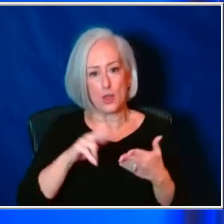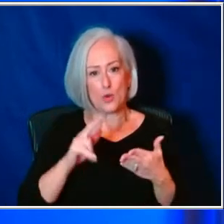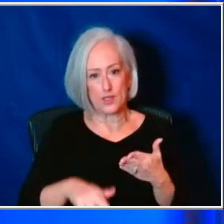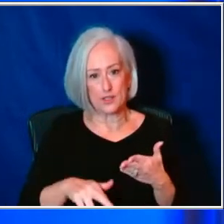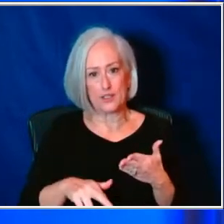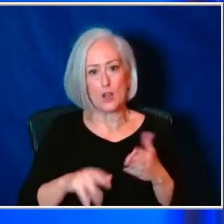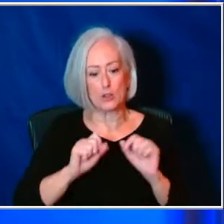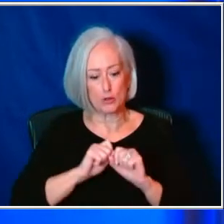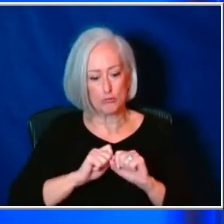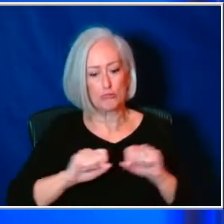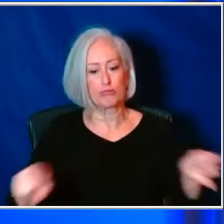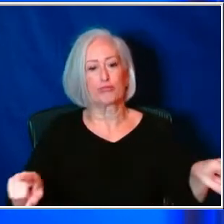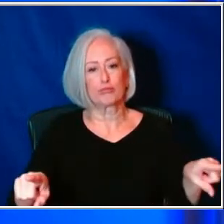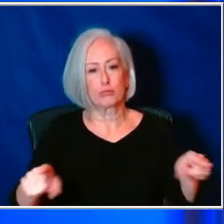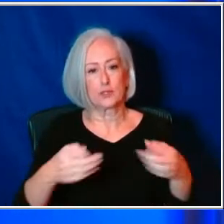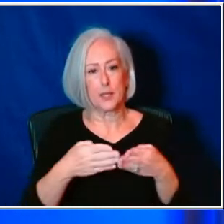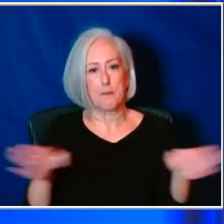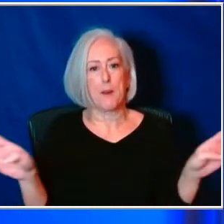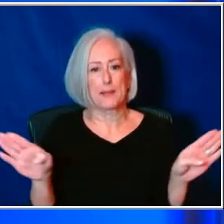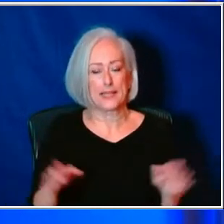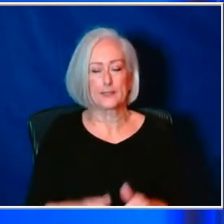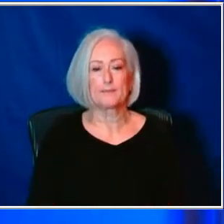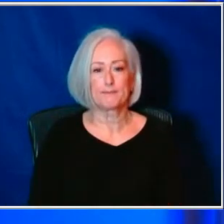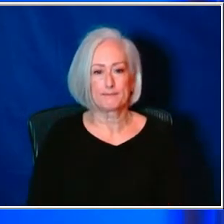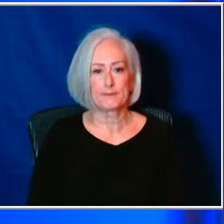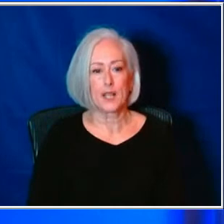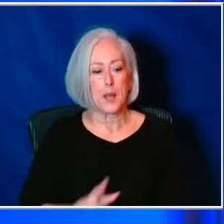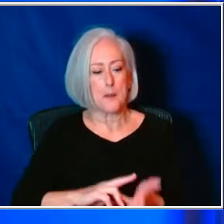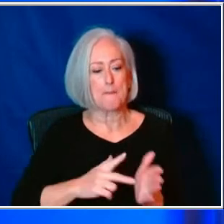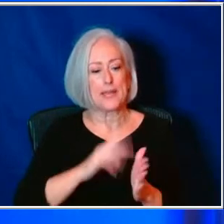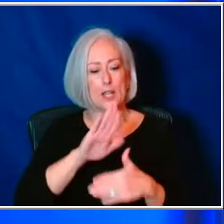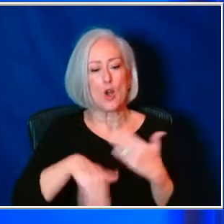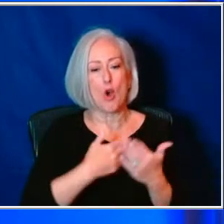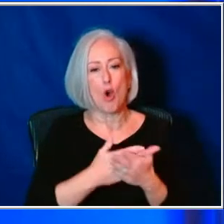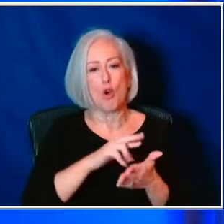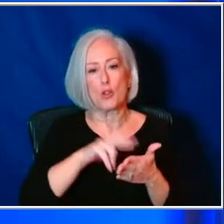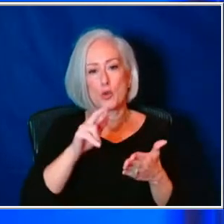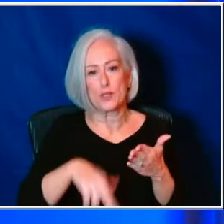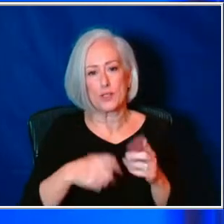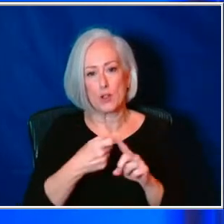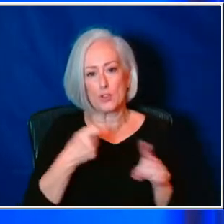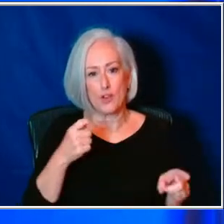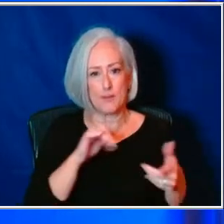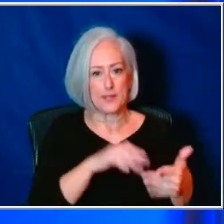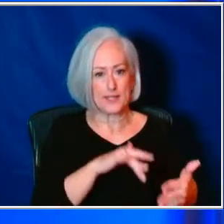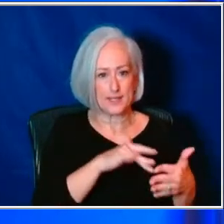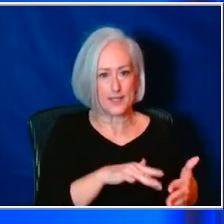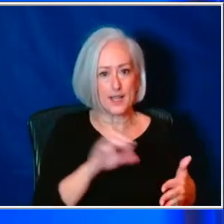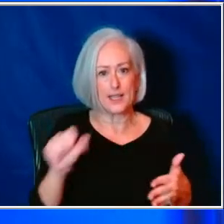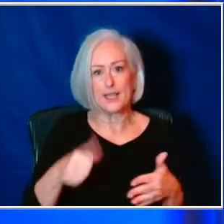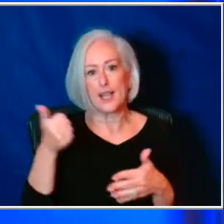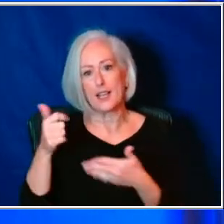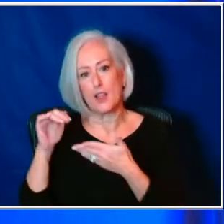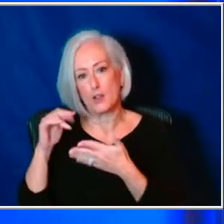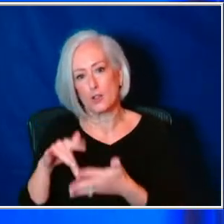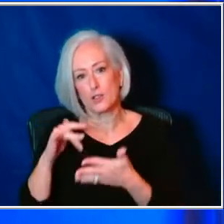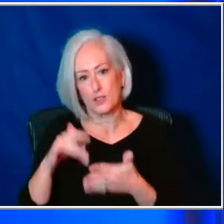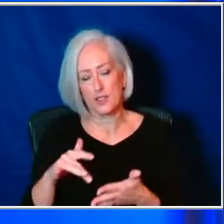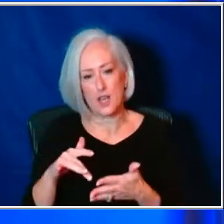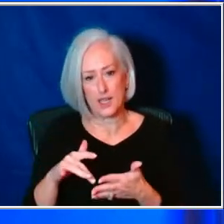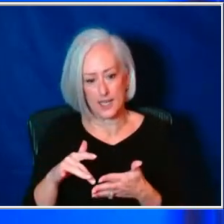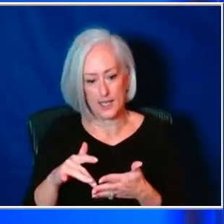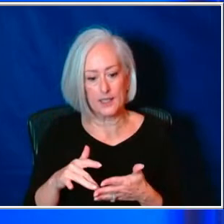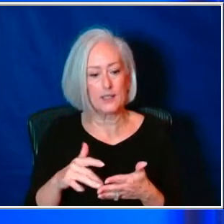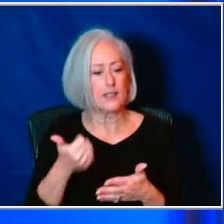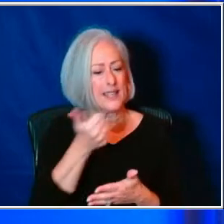disseminated publicly. So all of the results that will come from this study and any other study design parameters that come from